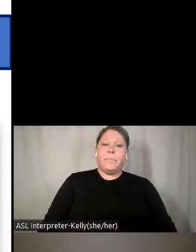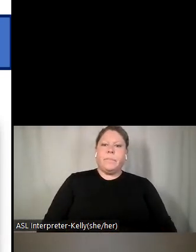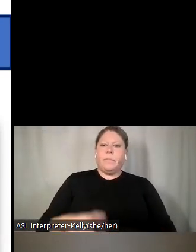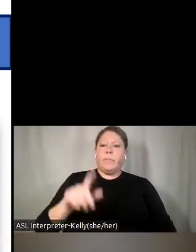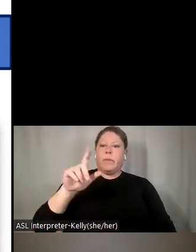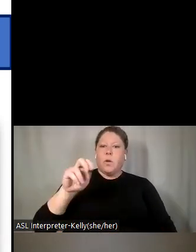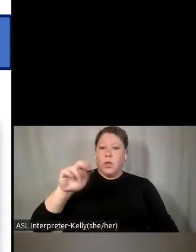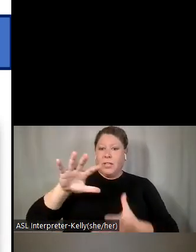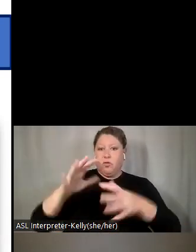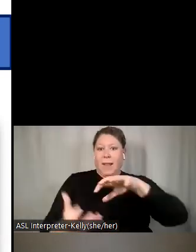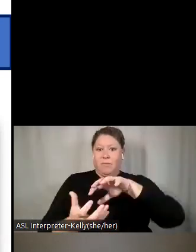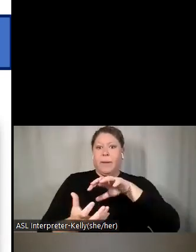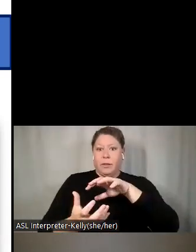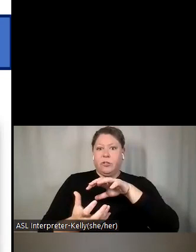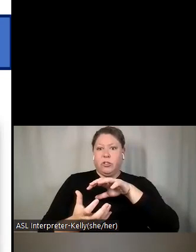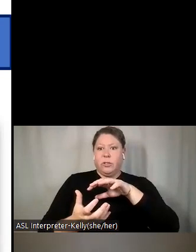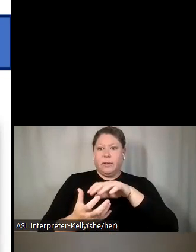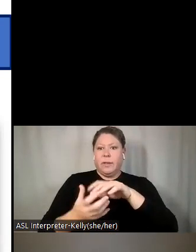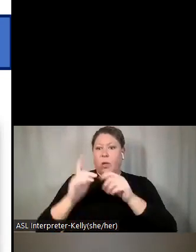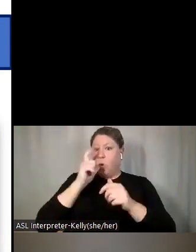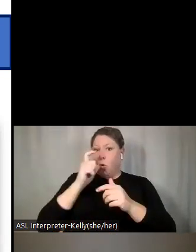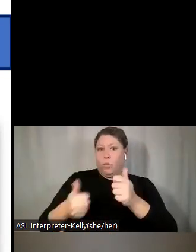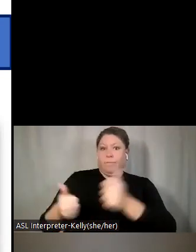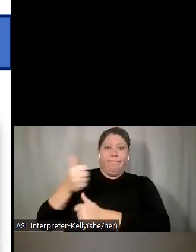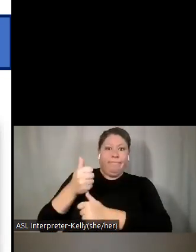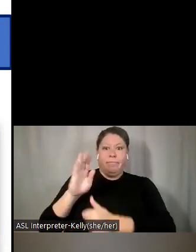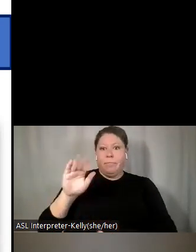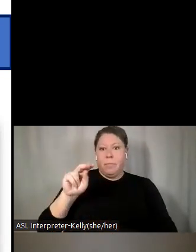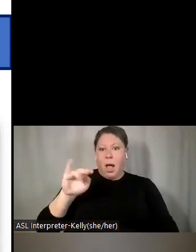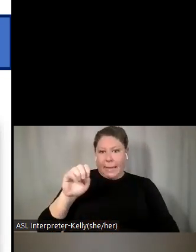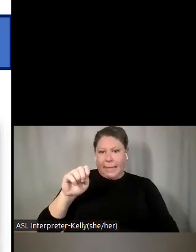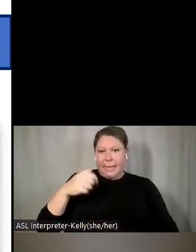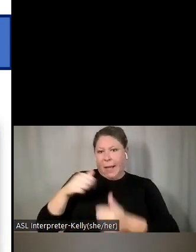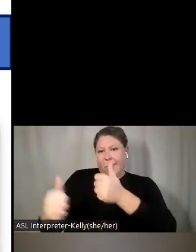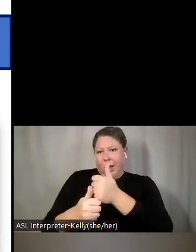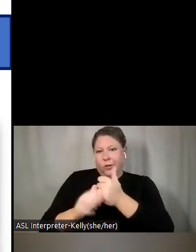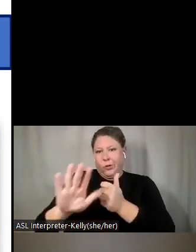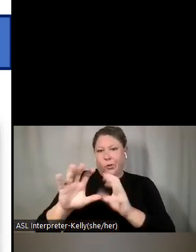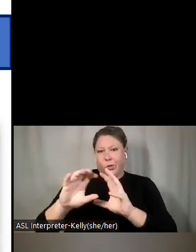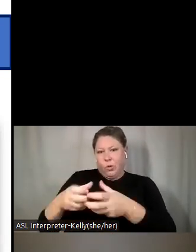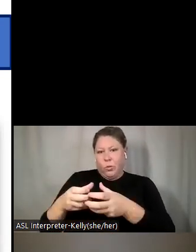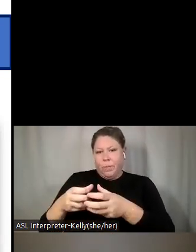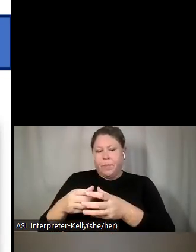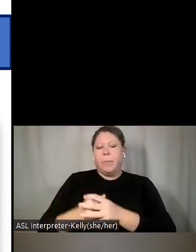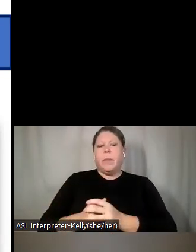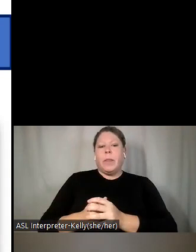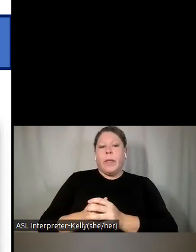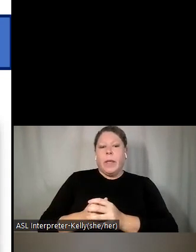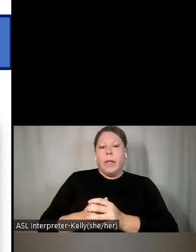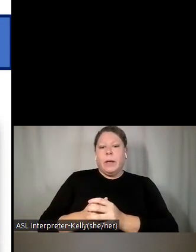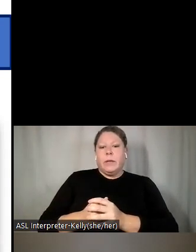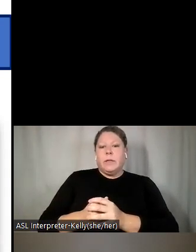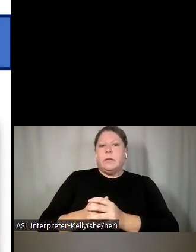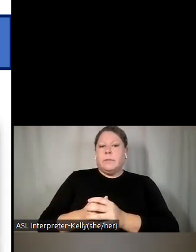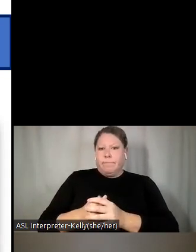which is headed by Bonnie, and I'm a part of this section as well as many others, is responsible for driving